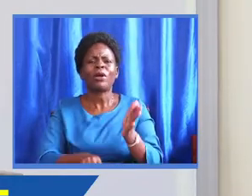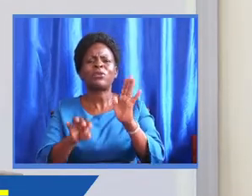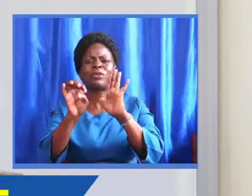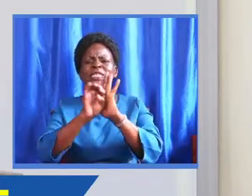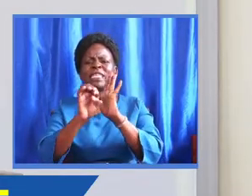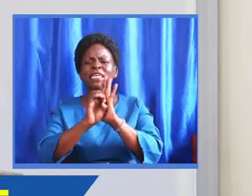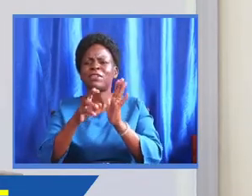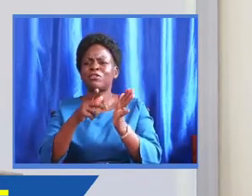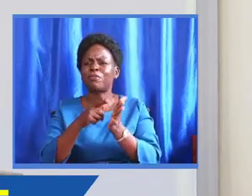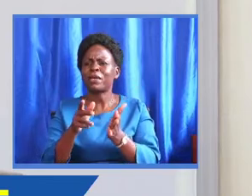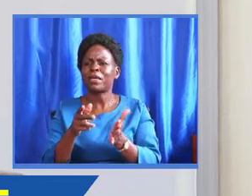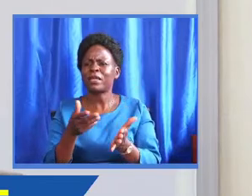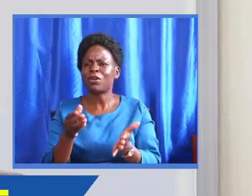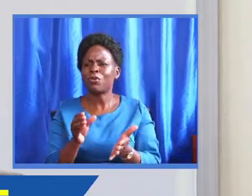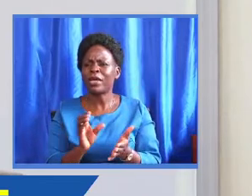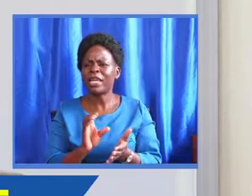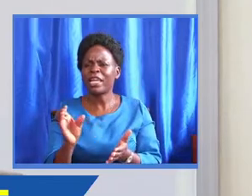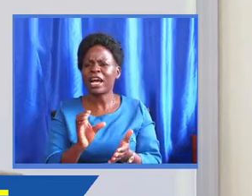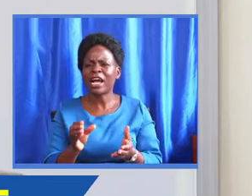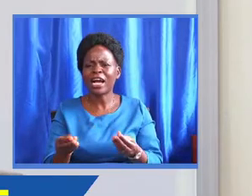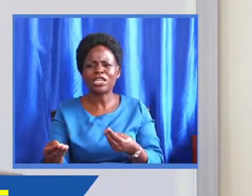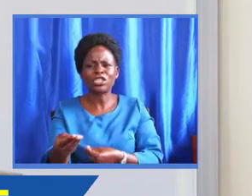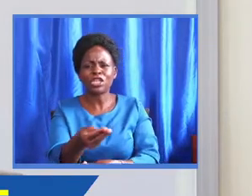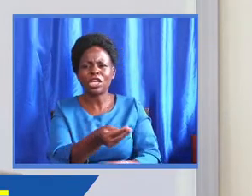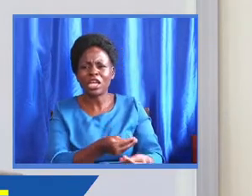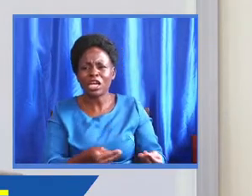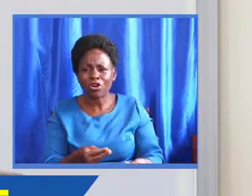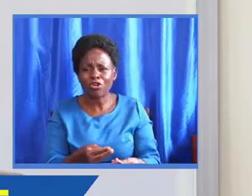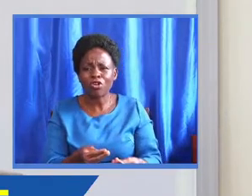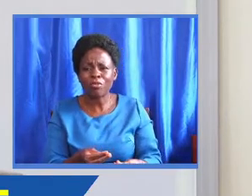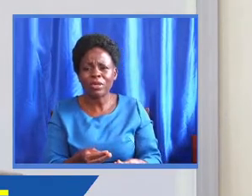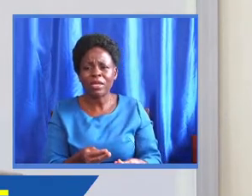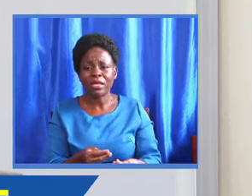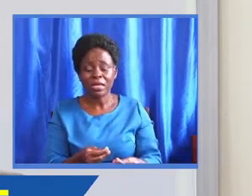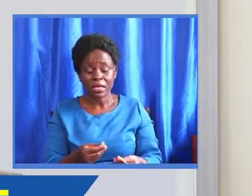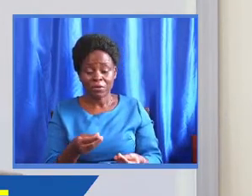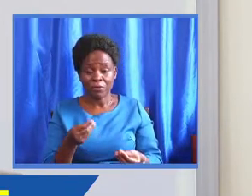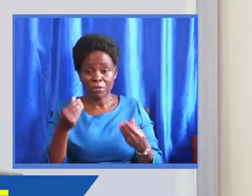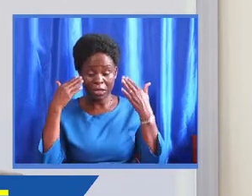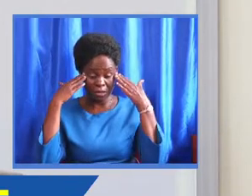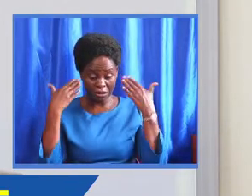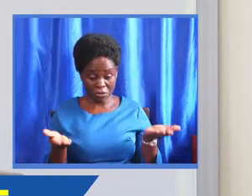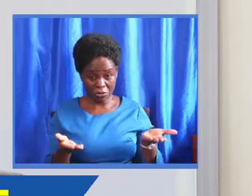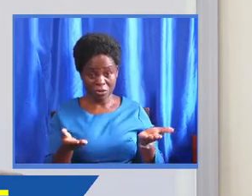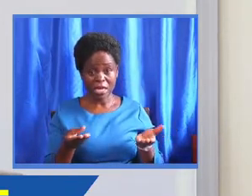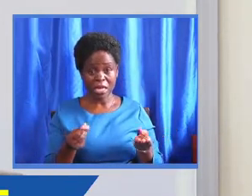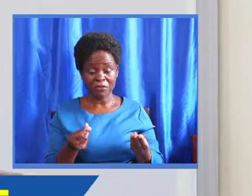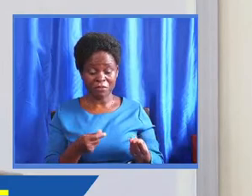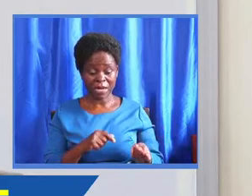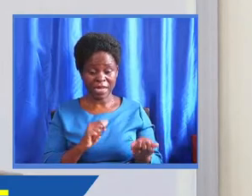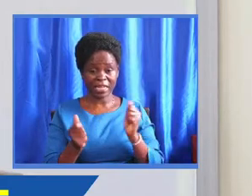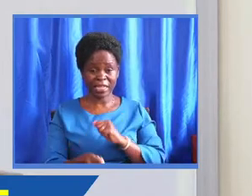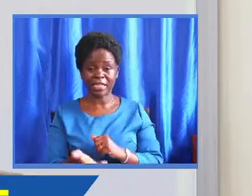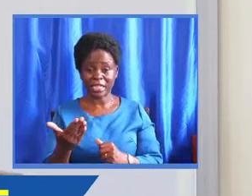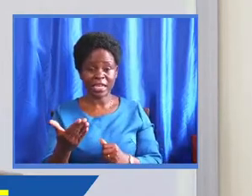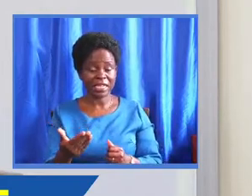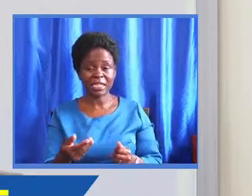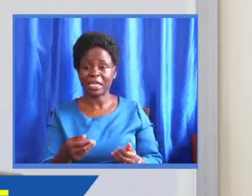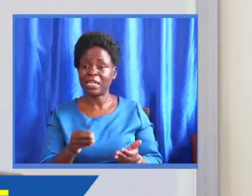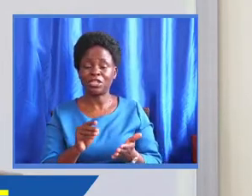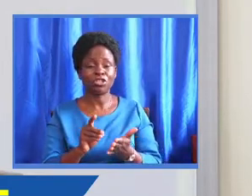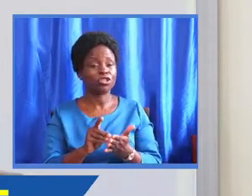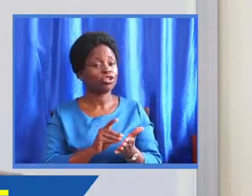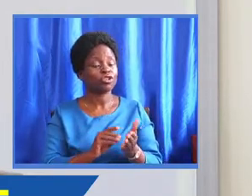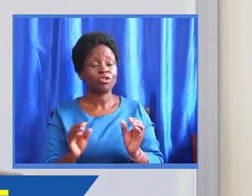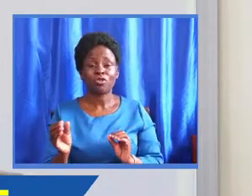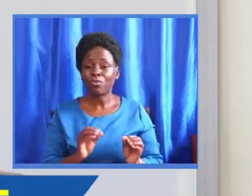payment? Because we're in a cash economy, so we would not know if it simply changes hands and there's no documentation anywhere. You may suffer silently as the